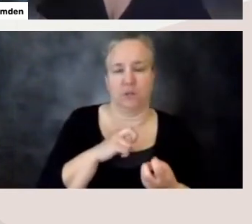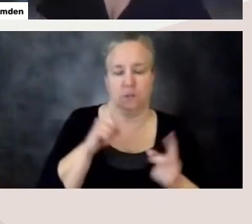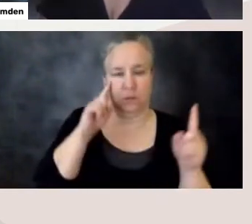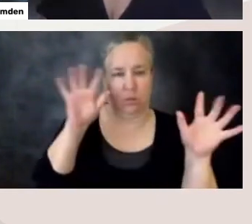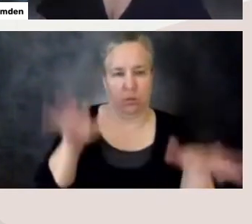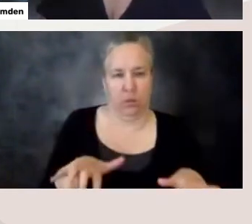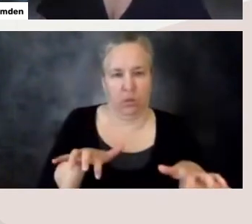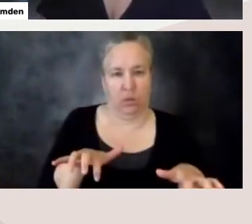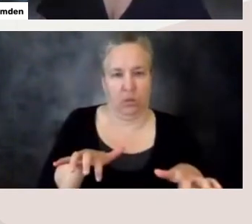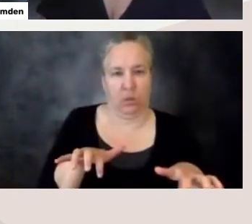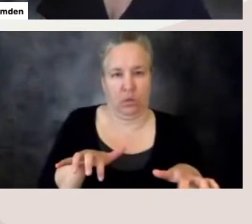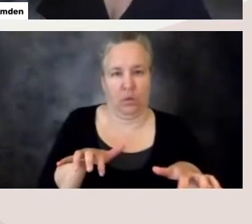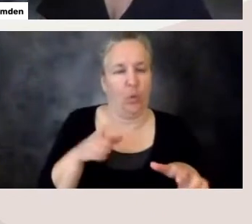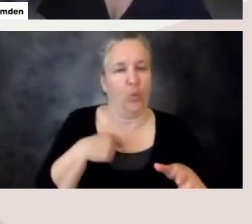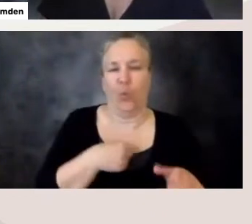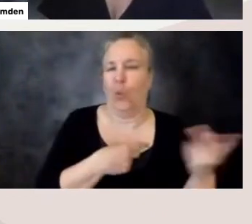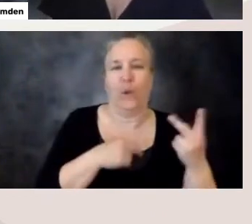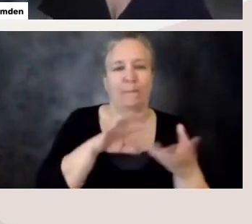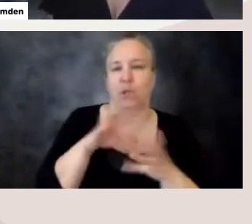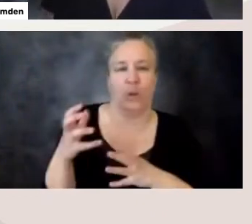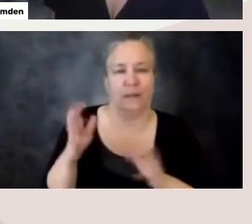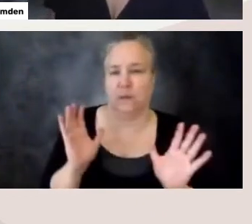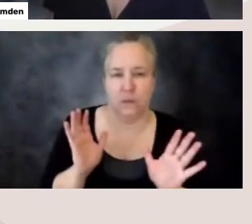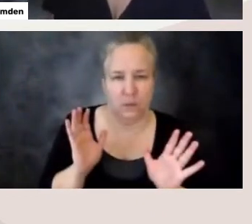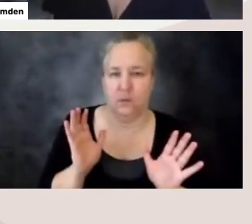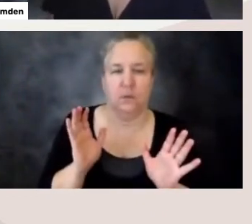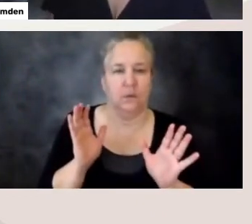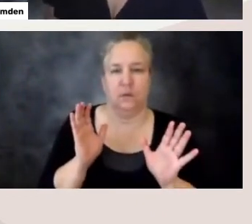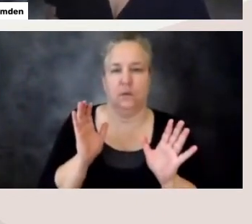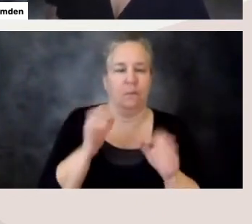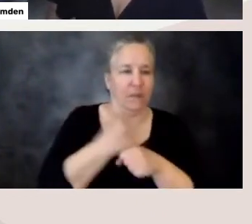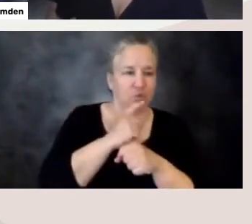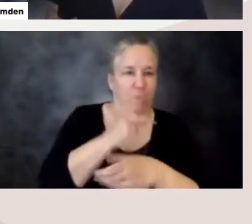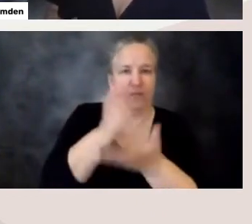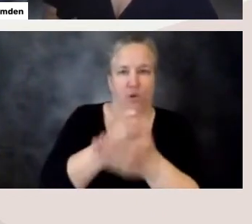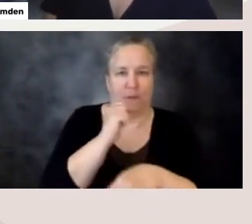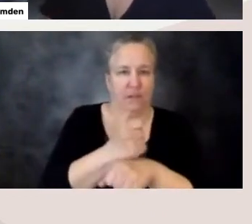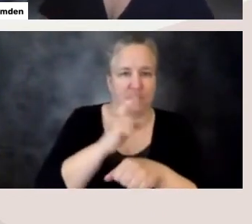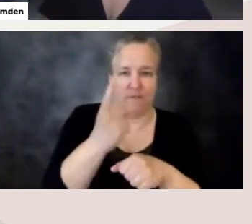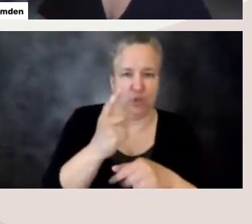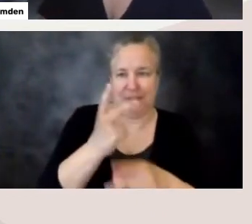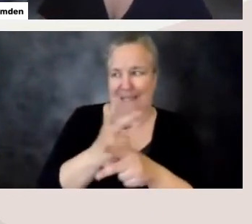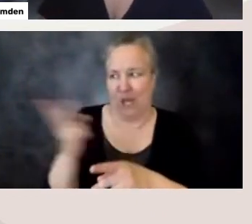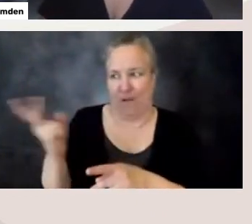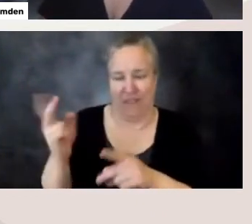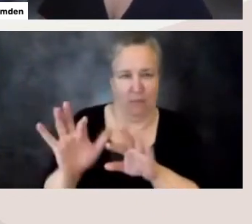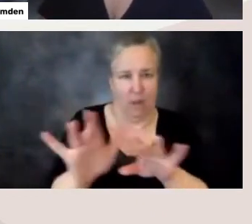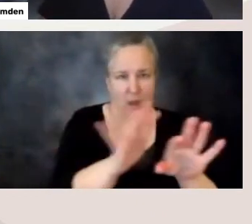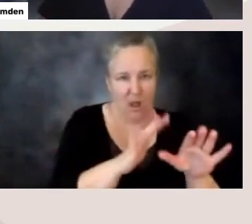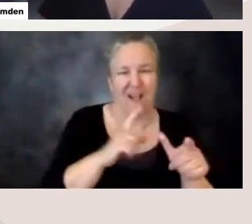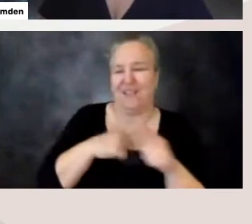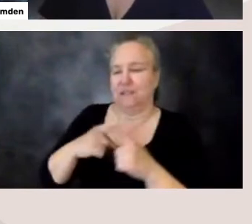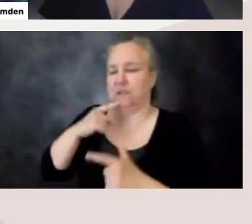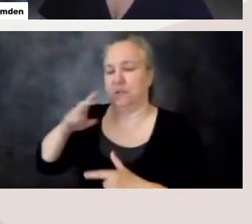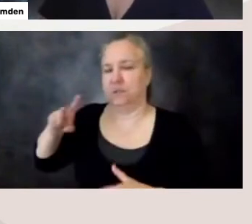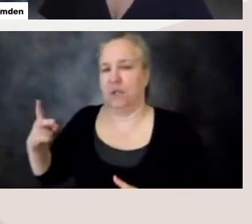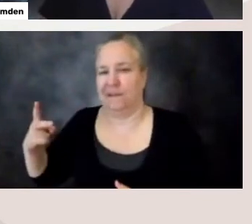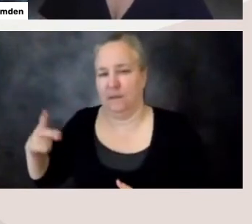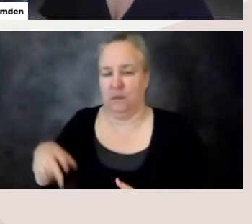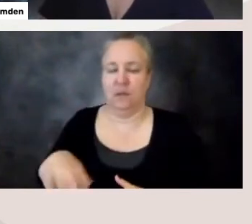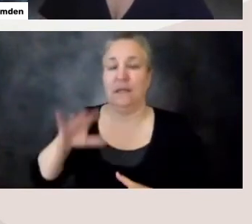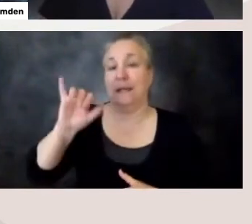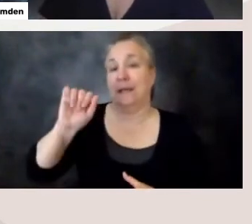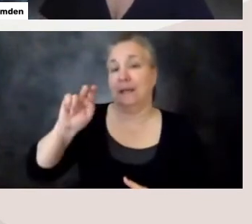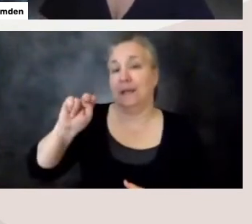we're trying to make sure that they've got the therapies in place to help take care of them. Inheritance of Hope has been